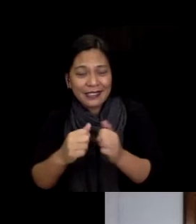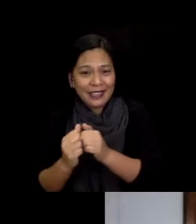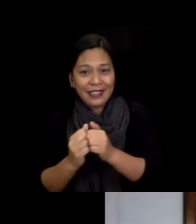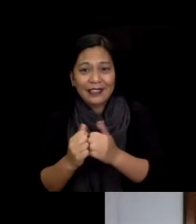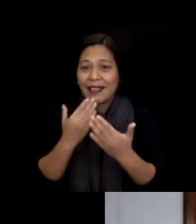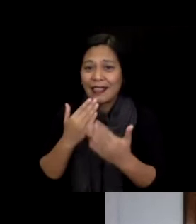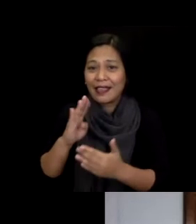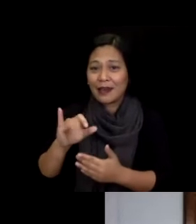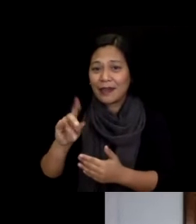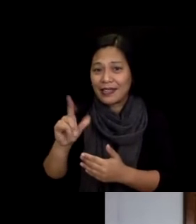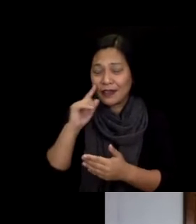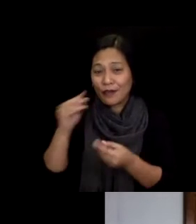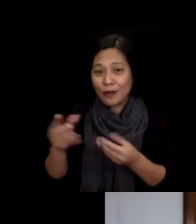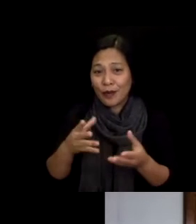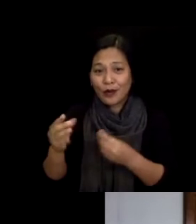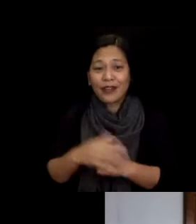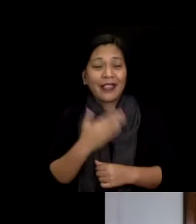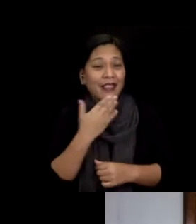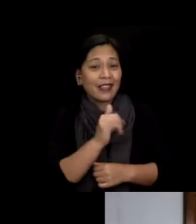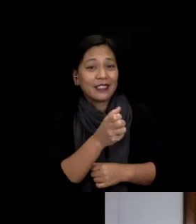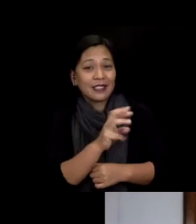moderating, and thanks Jasmine for inviting me.